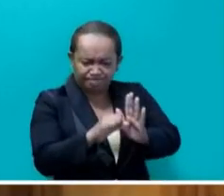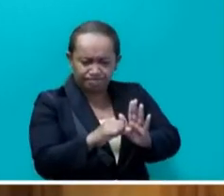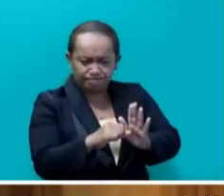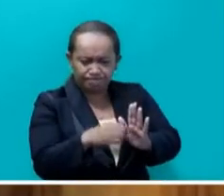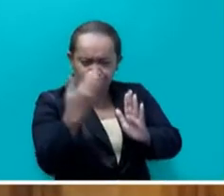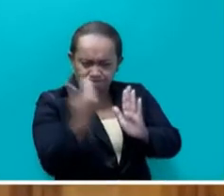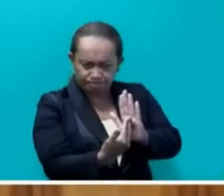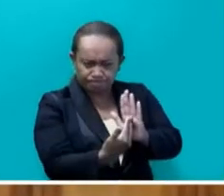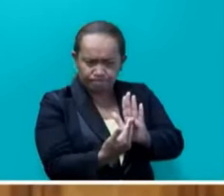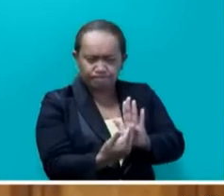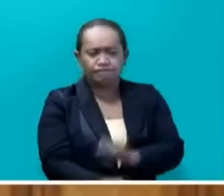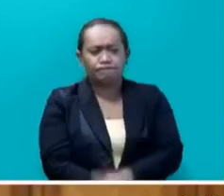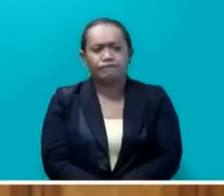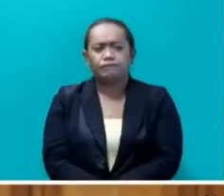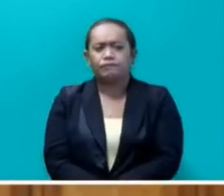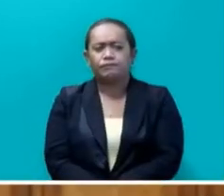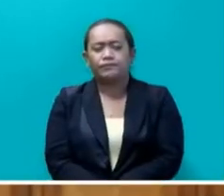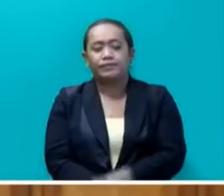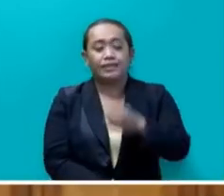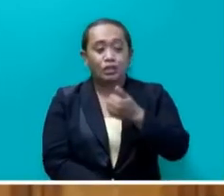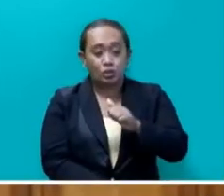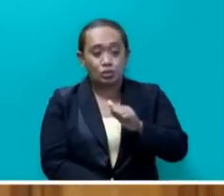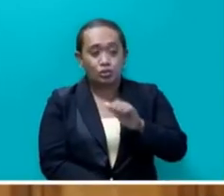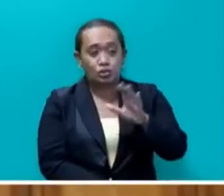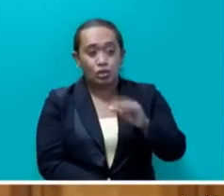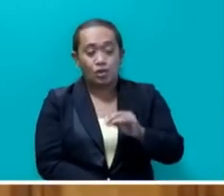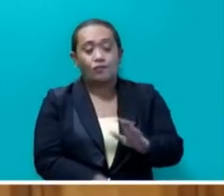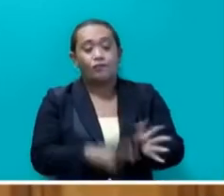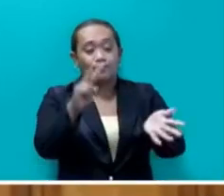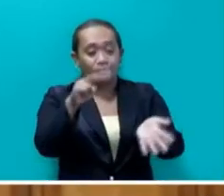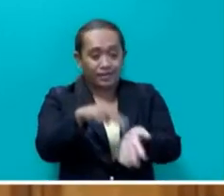that the use of Standing Order 51